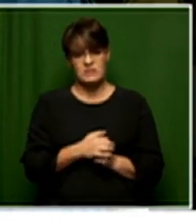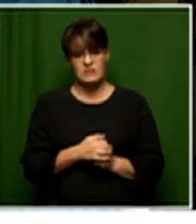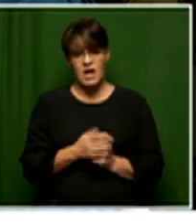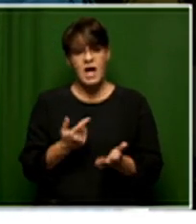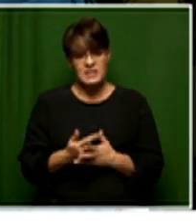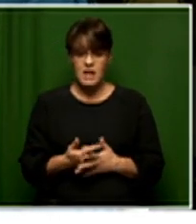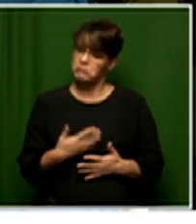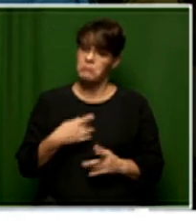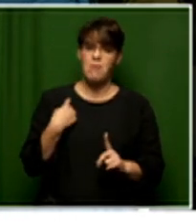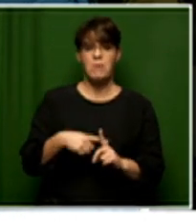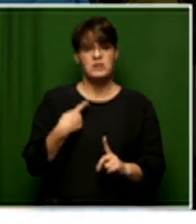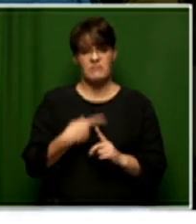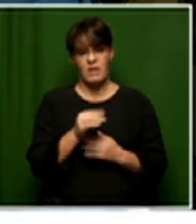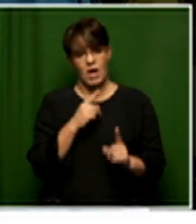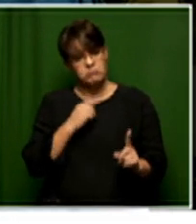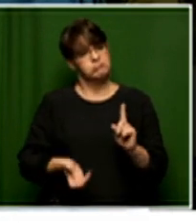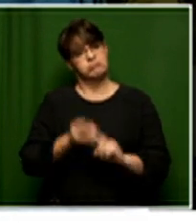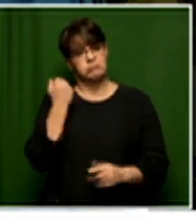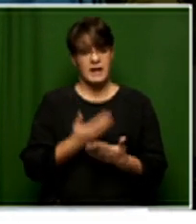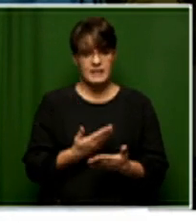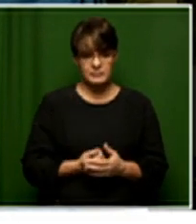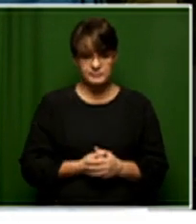and they're quite optimistic about their prospects.